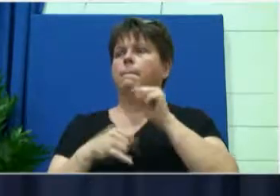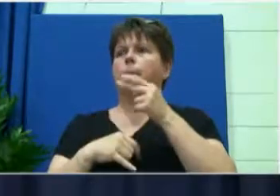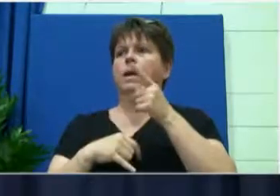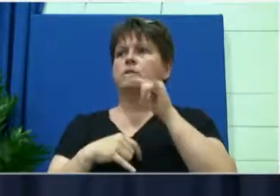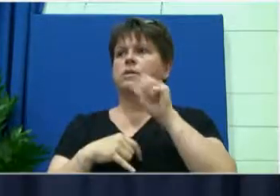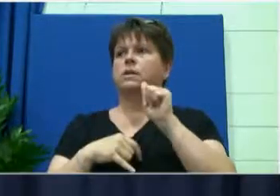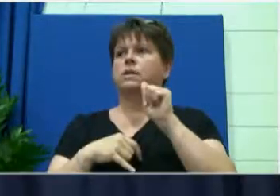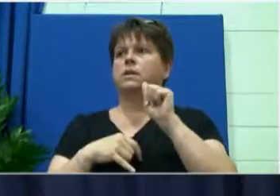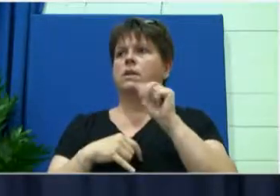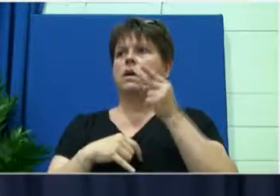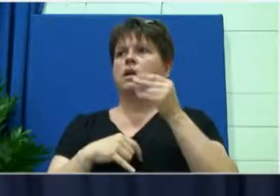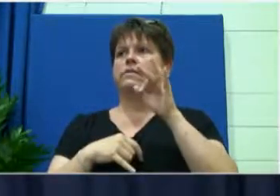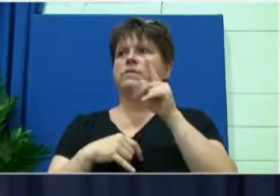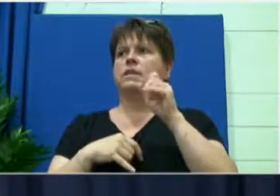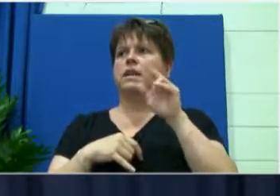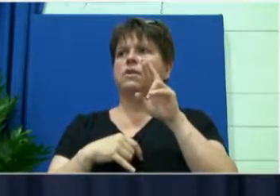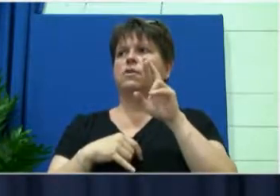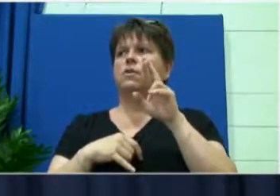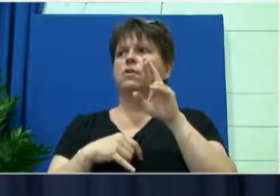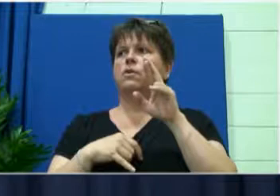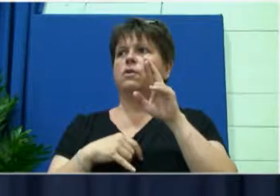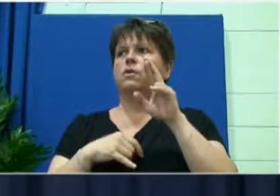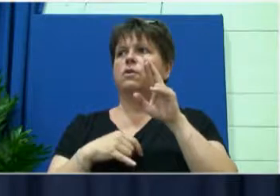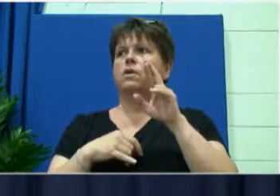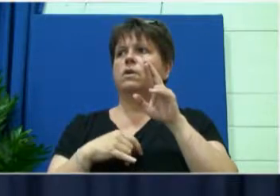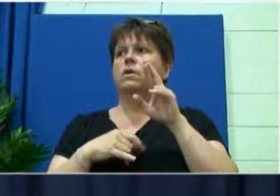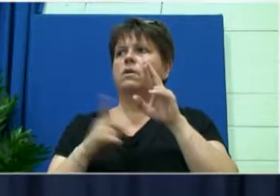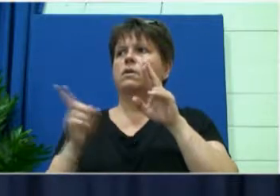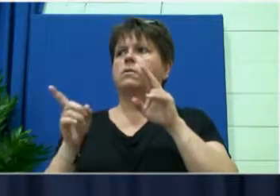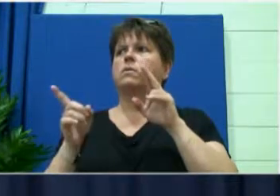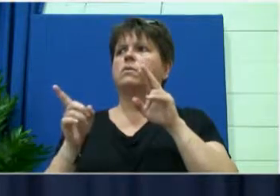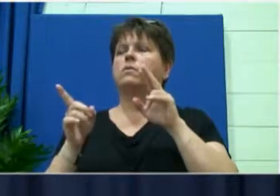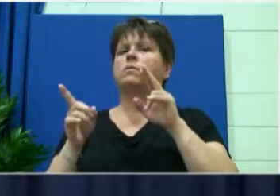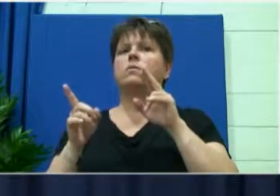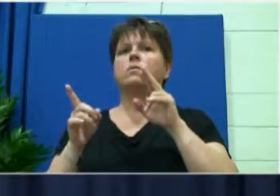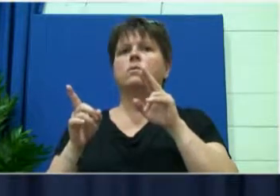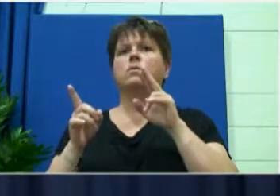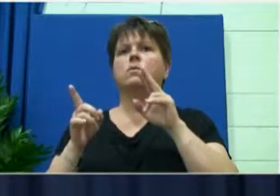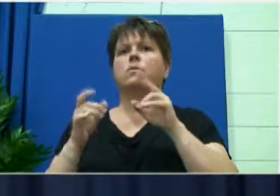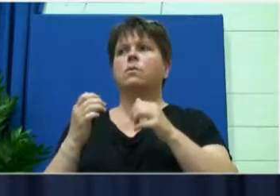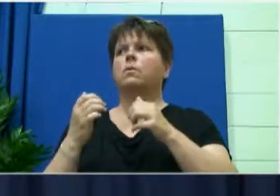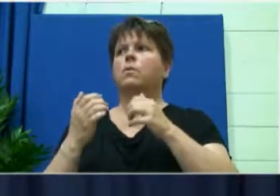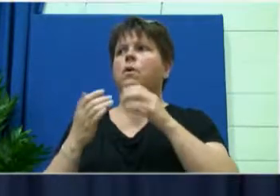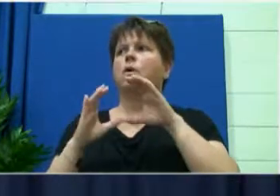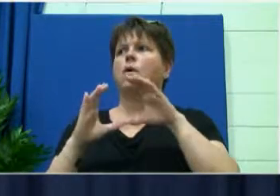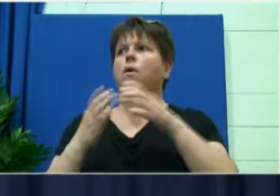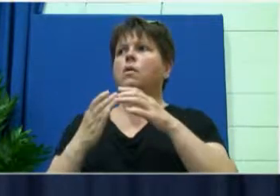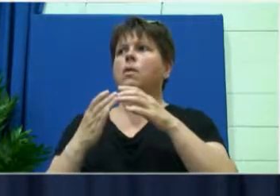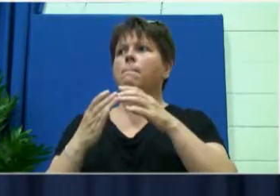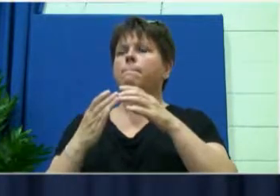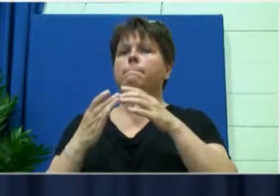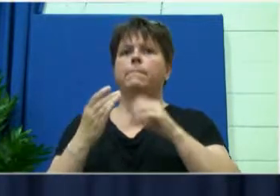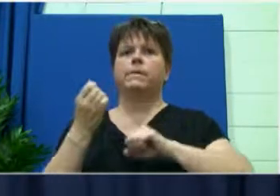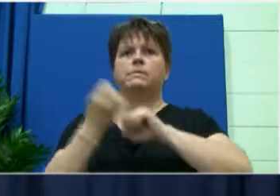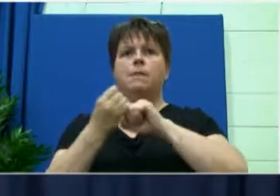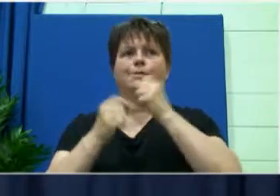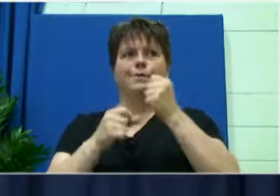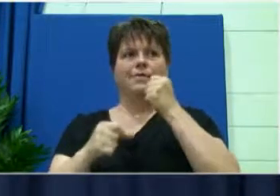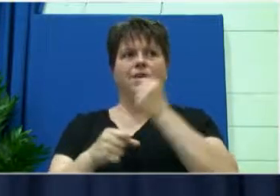Angeline Huffstadler, Associate Professor of Networking Security, was named the club sponsor of the year